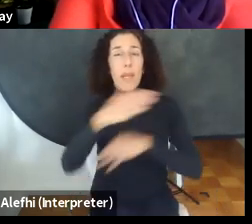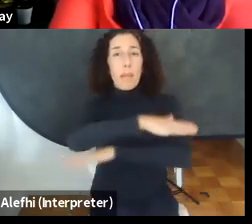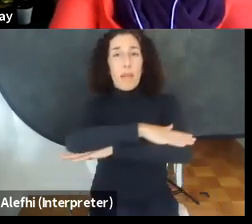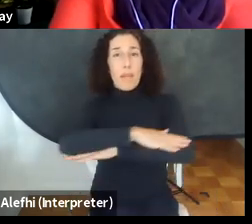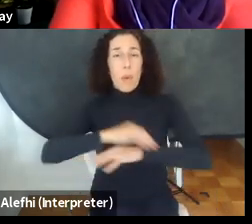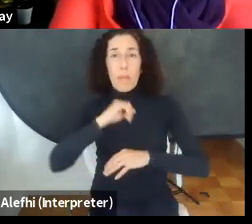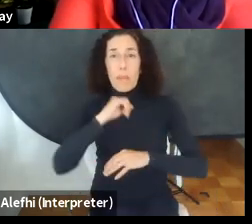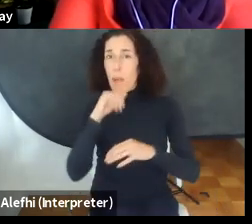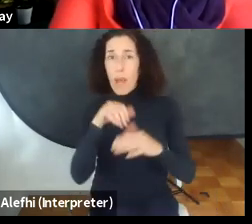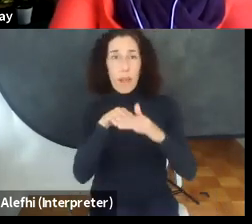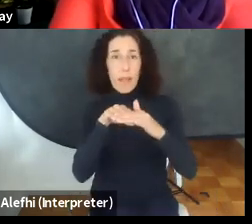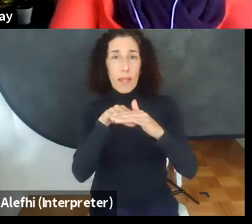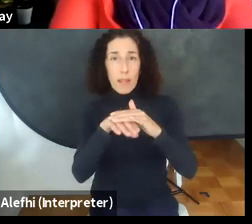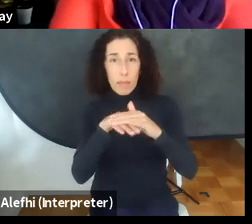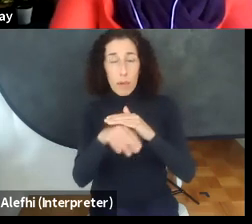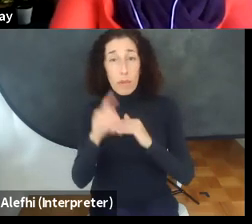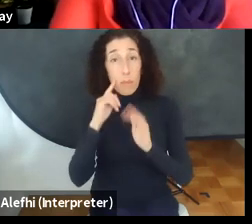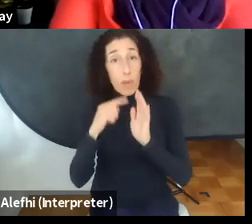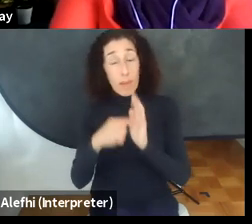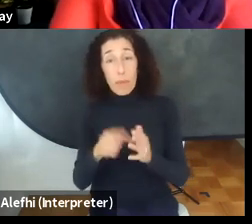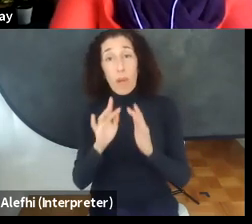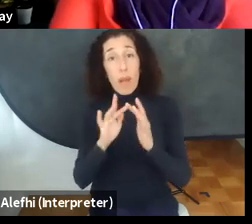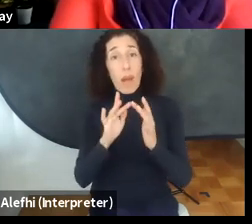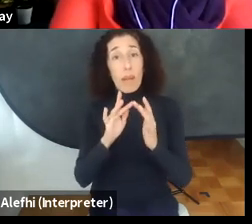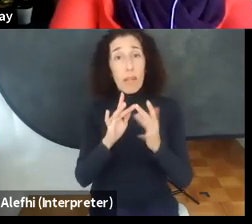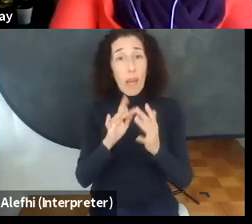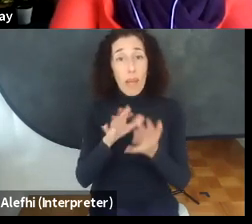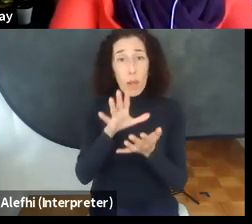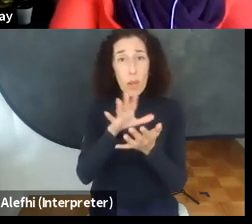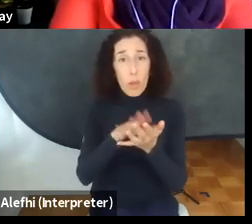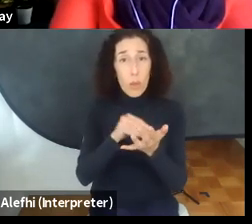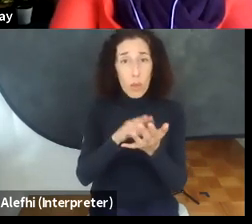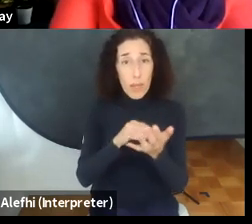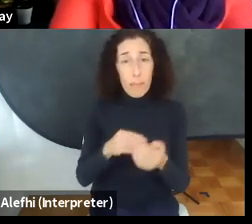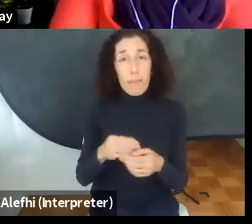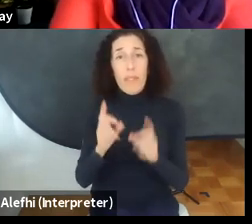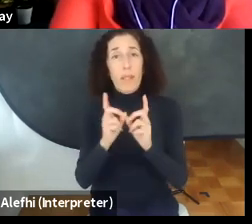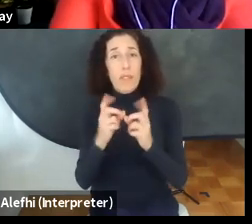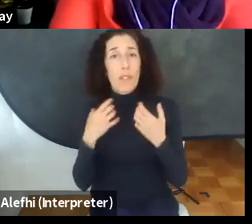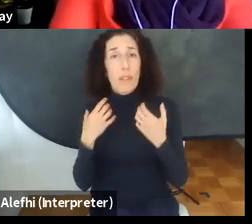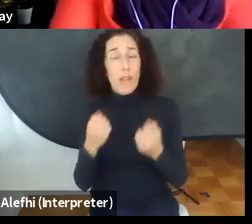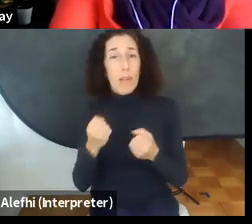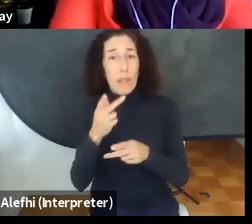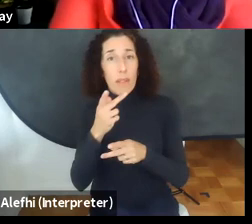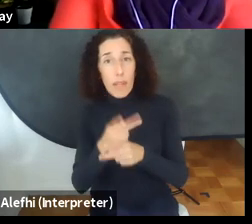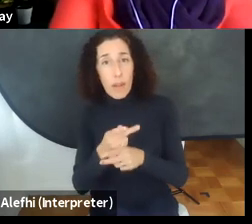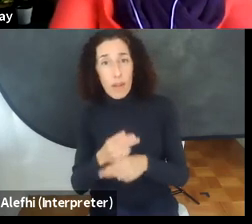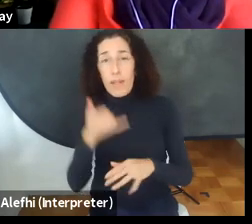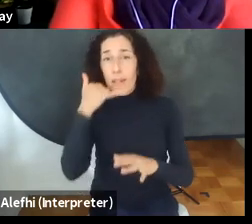there's various issues regarding that. Healthcare, digital healthcare, you know, telehealth